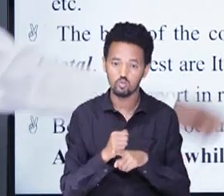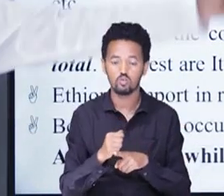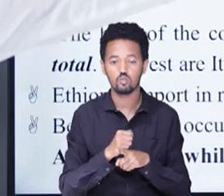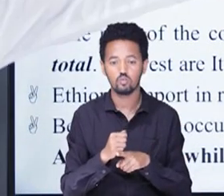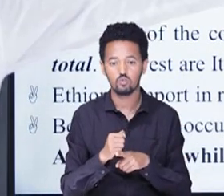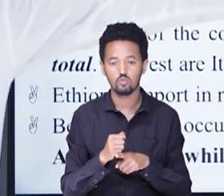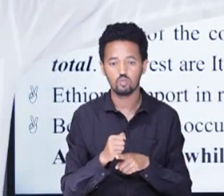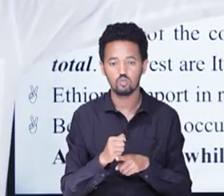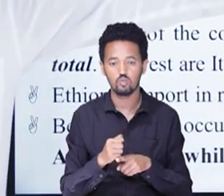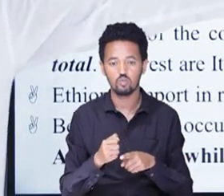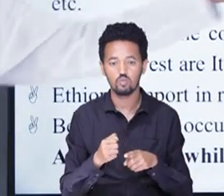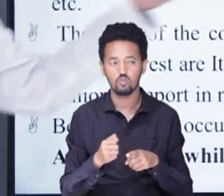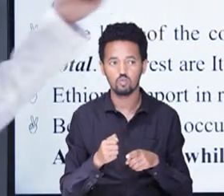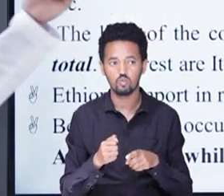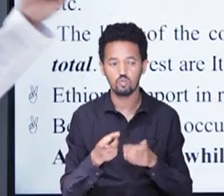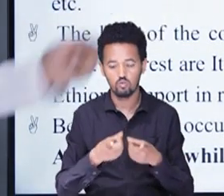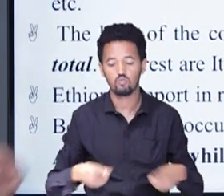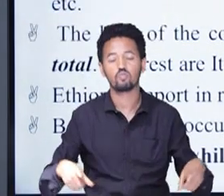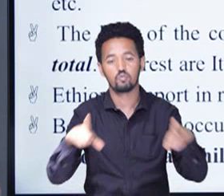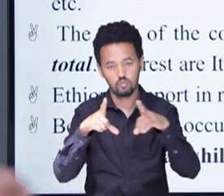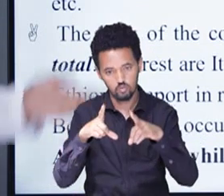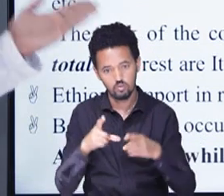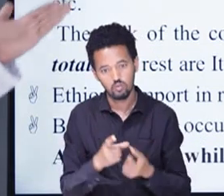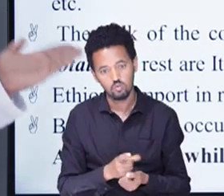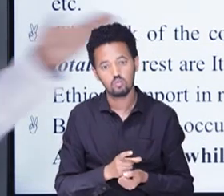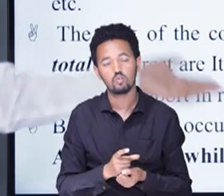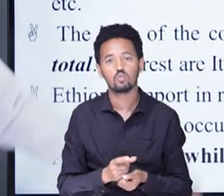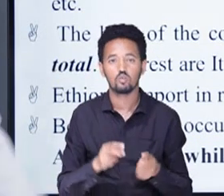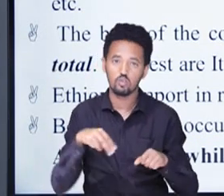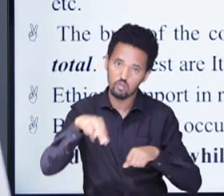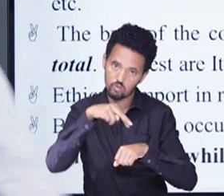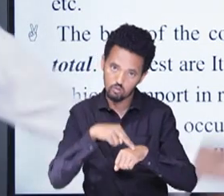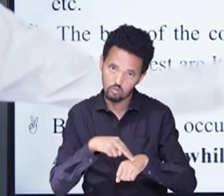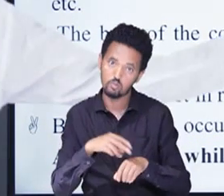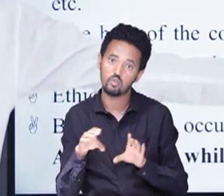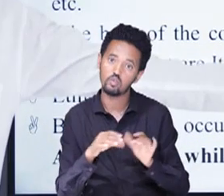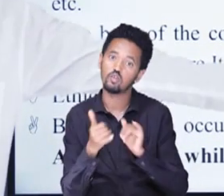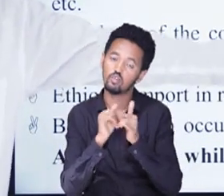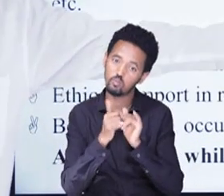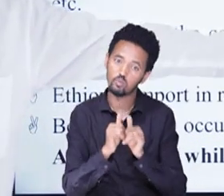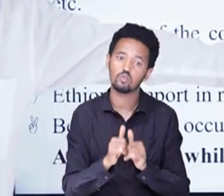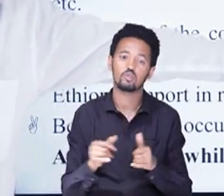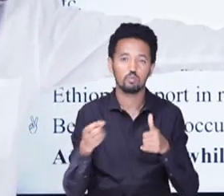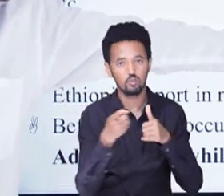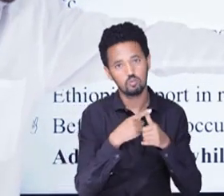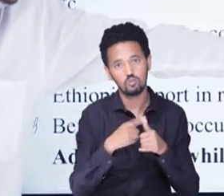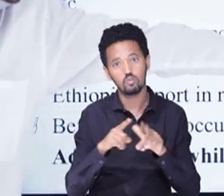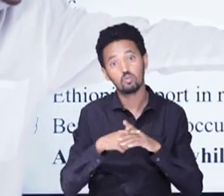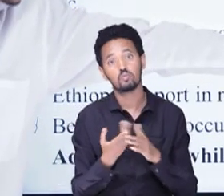coffee accounted 65% of foreign earnings. The bulk of coffee exported to USA. USA